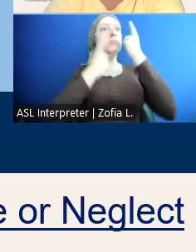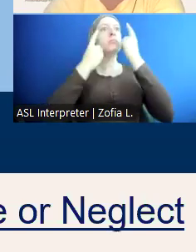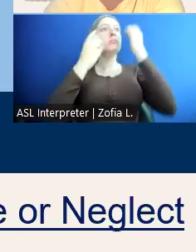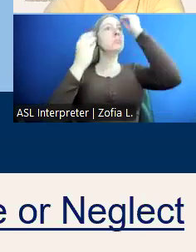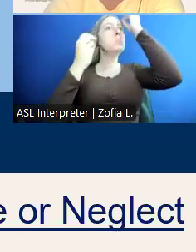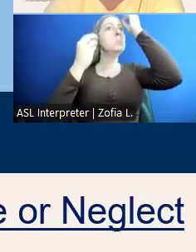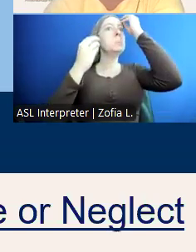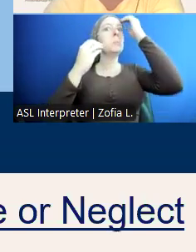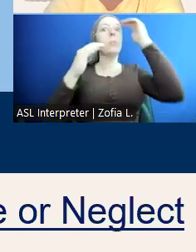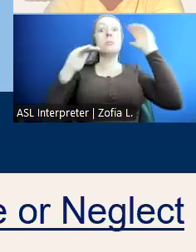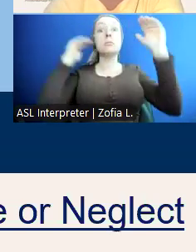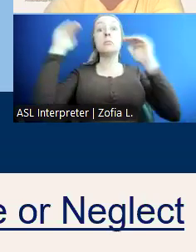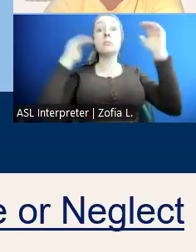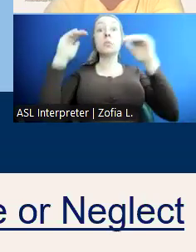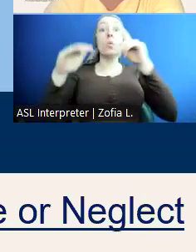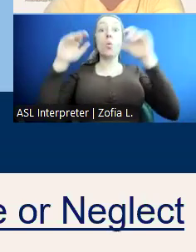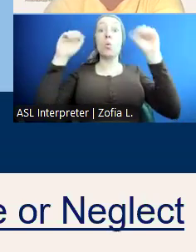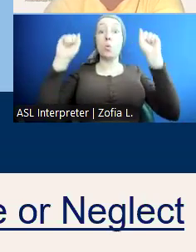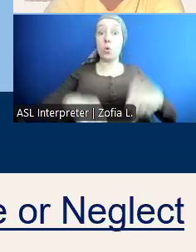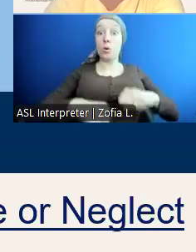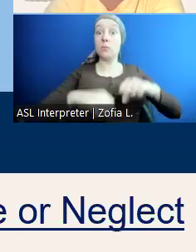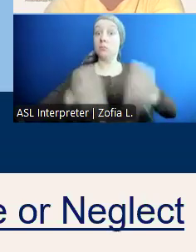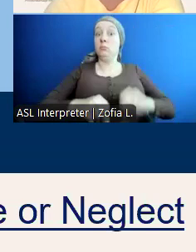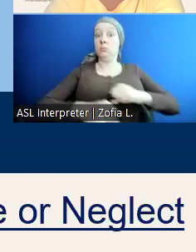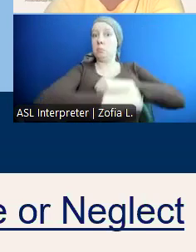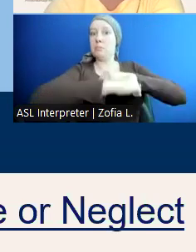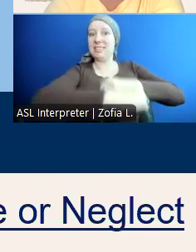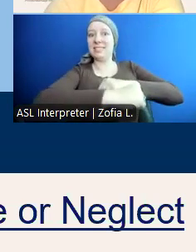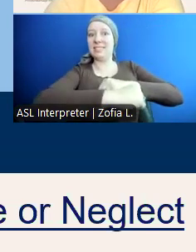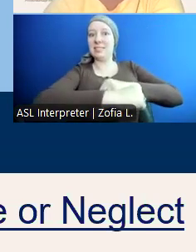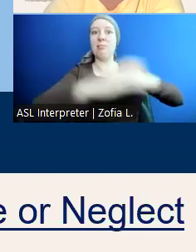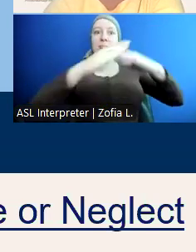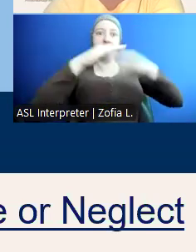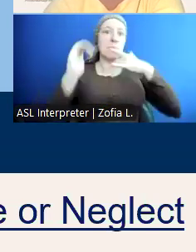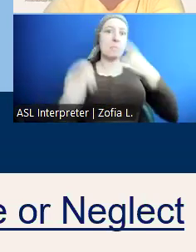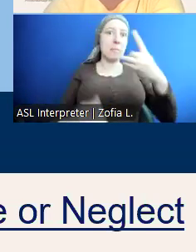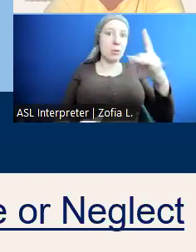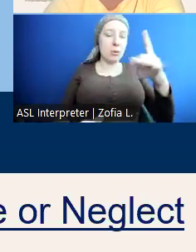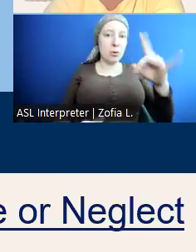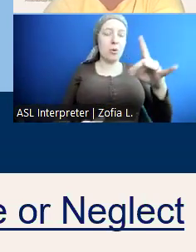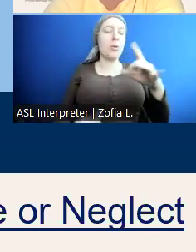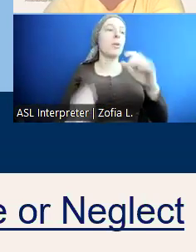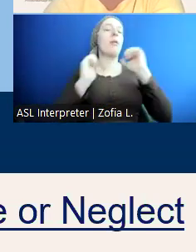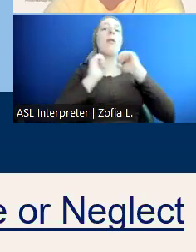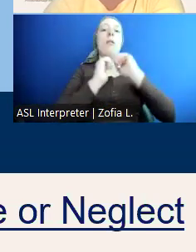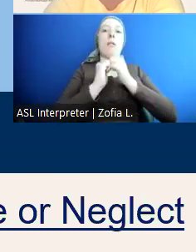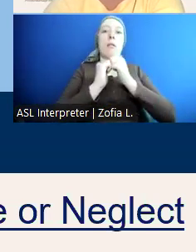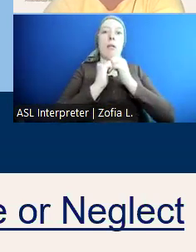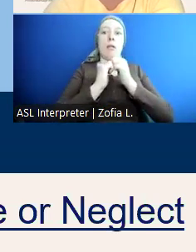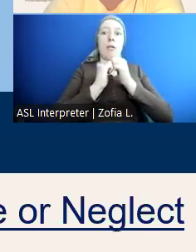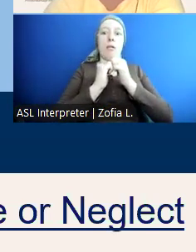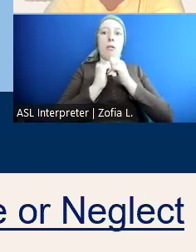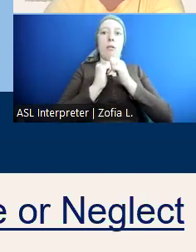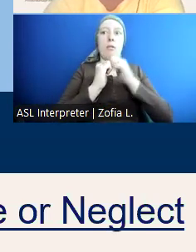the adults who could potentially protect, a minor, and how this makes it